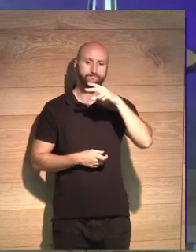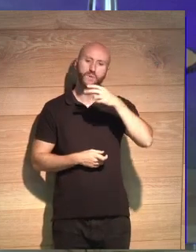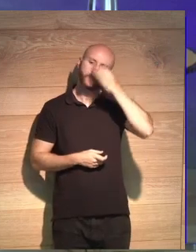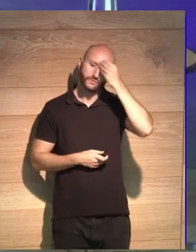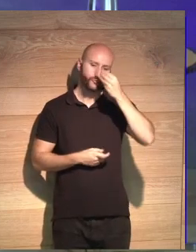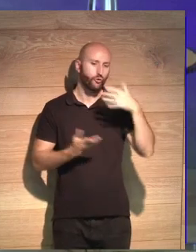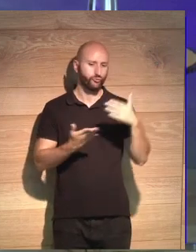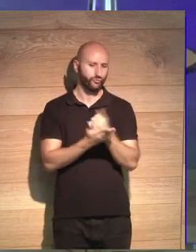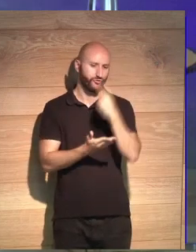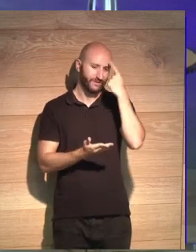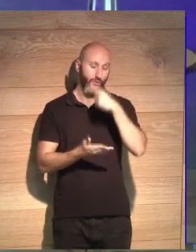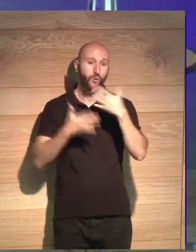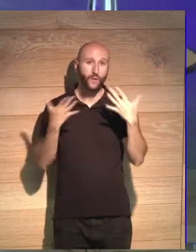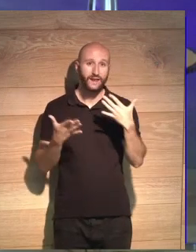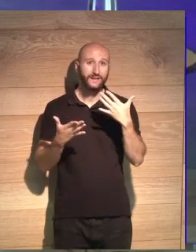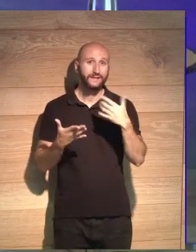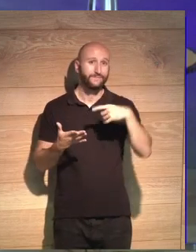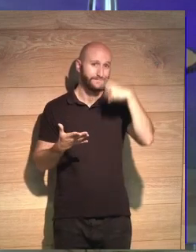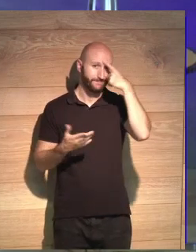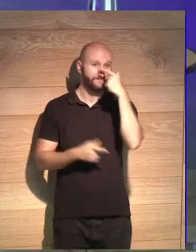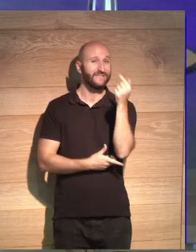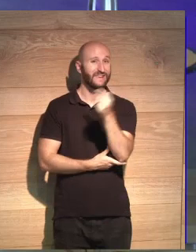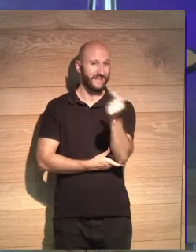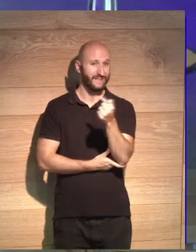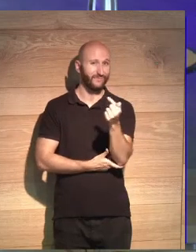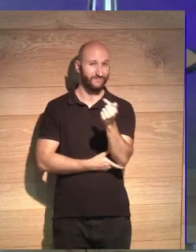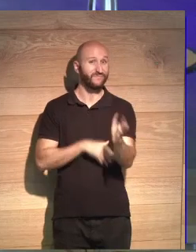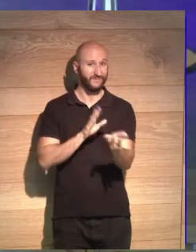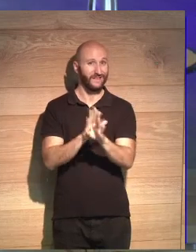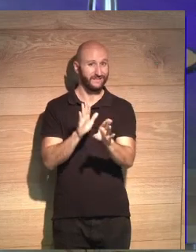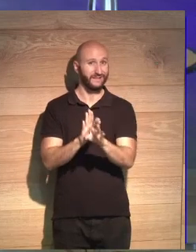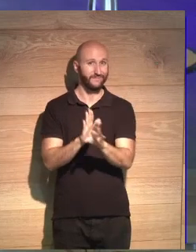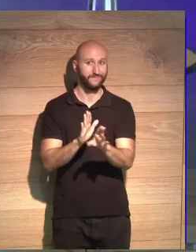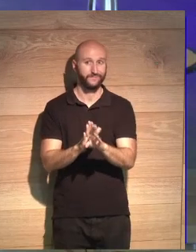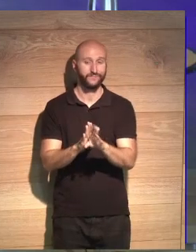And another concern is the stigma